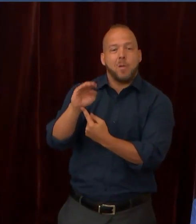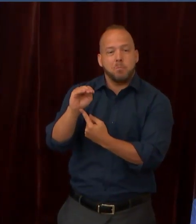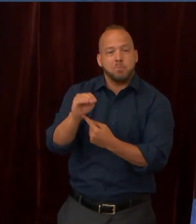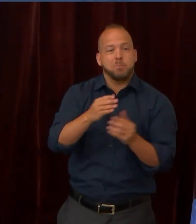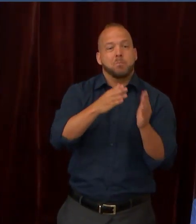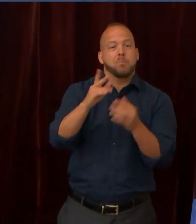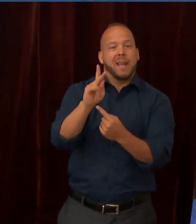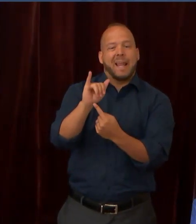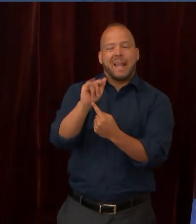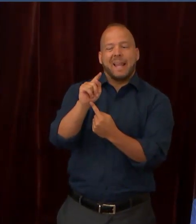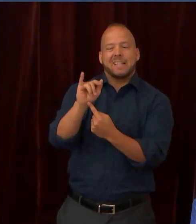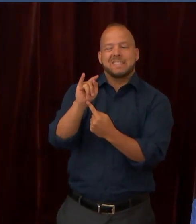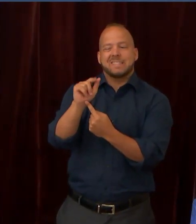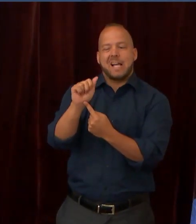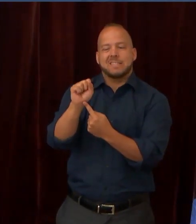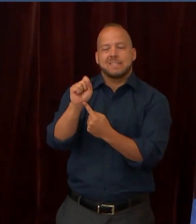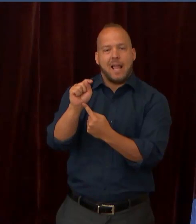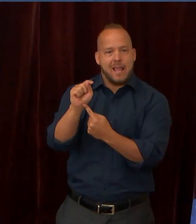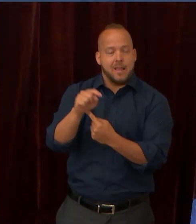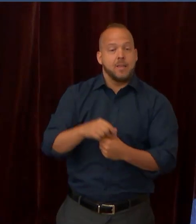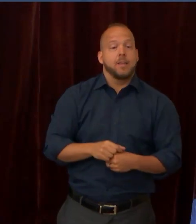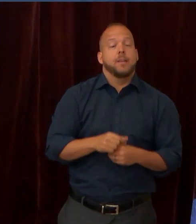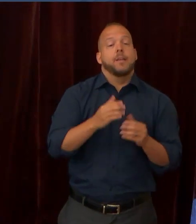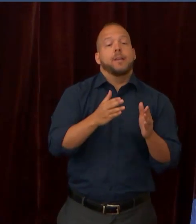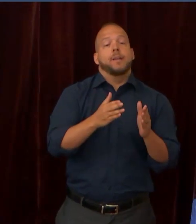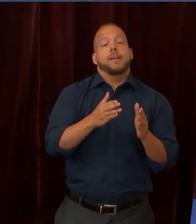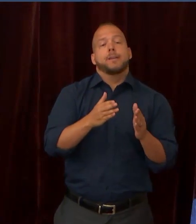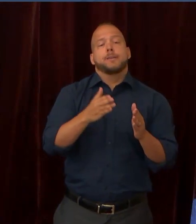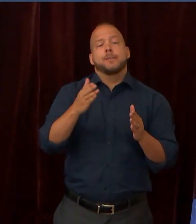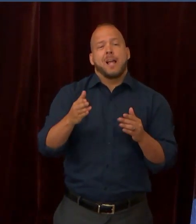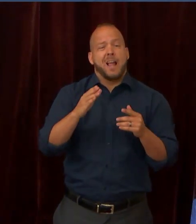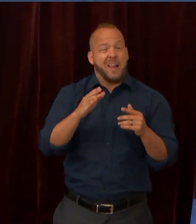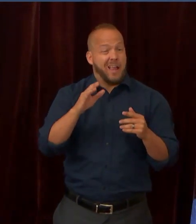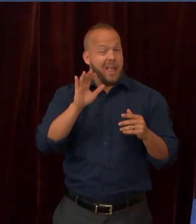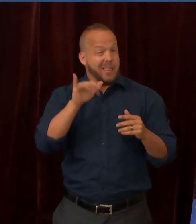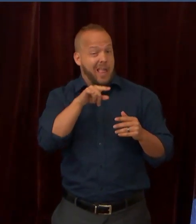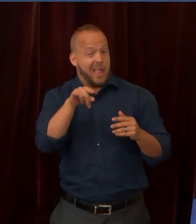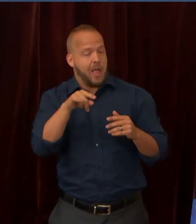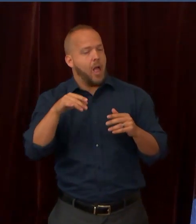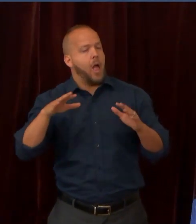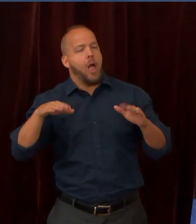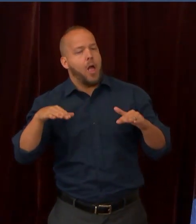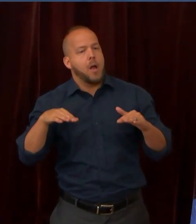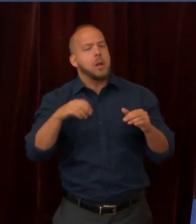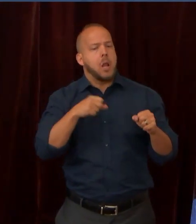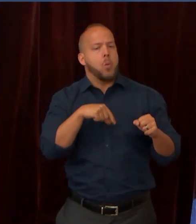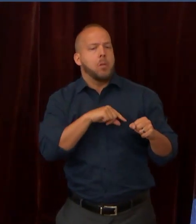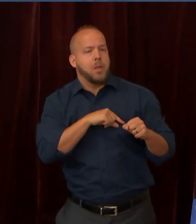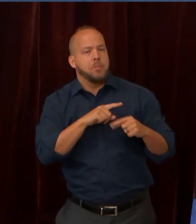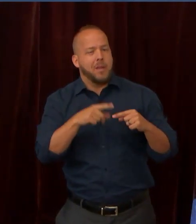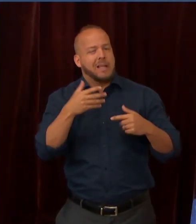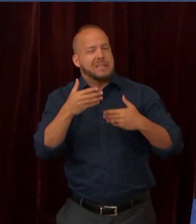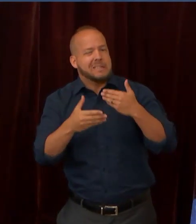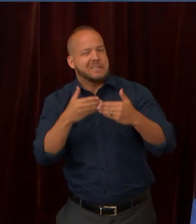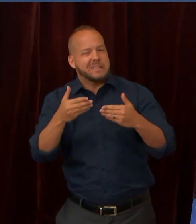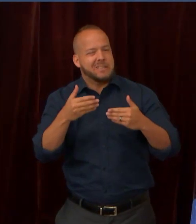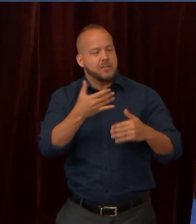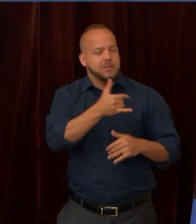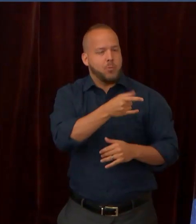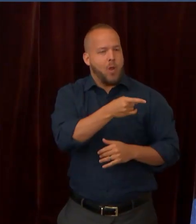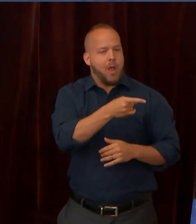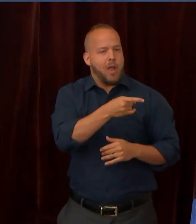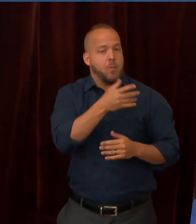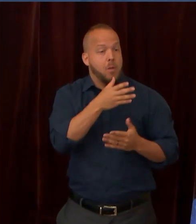step forward. We think that may be forthcoming. The variance application for Clark County remains